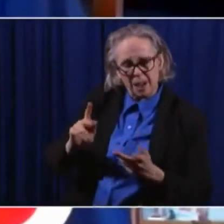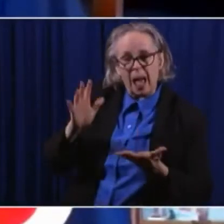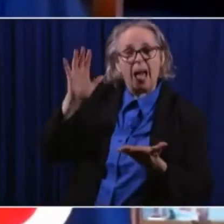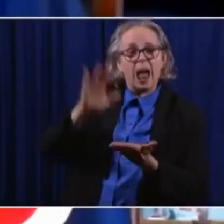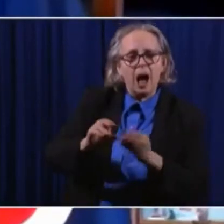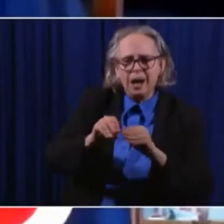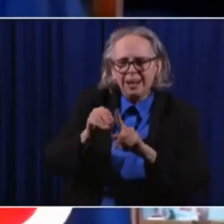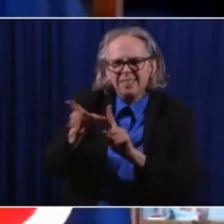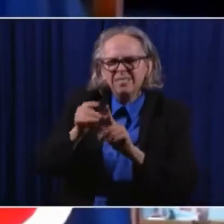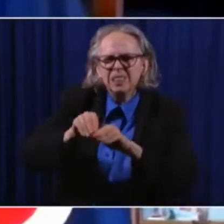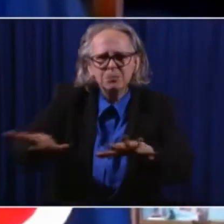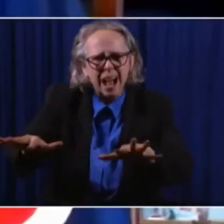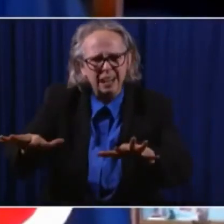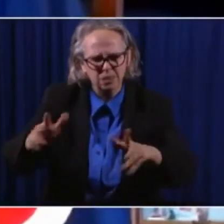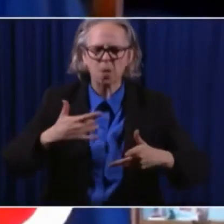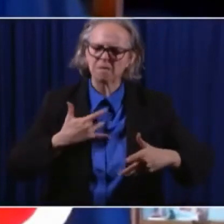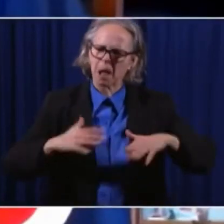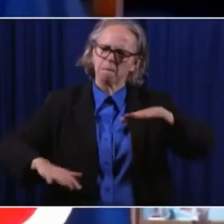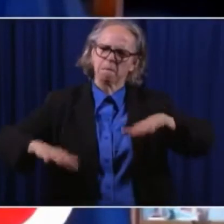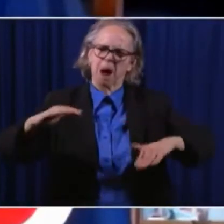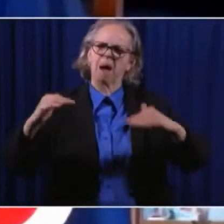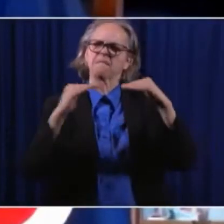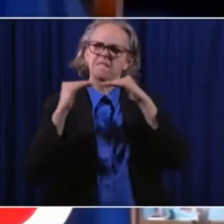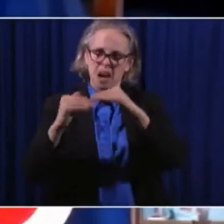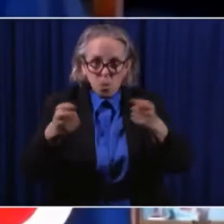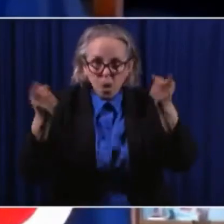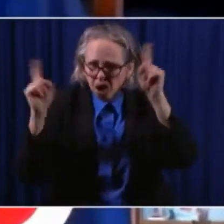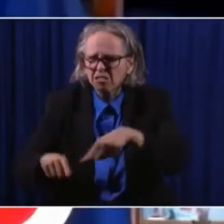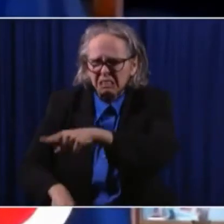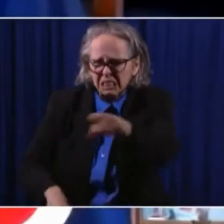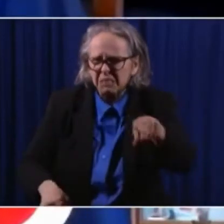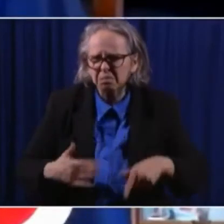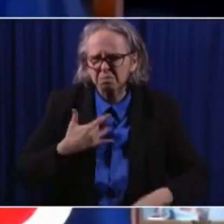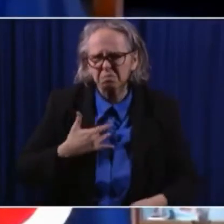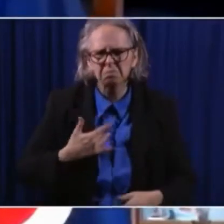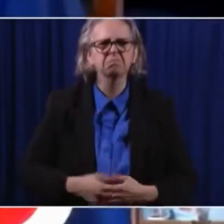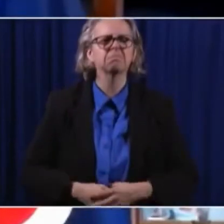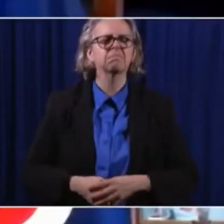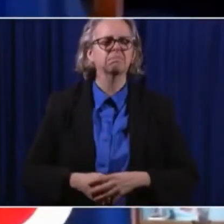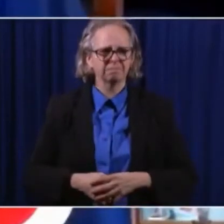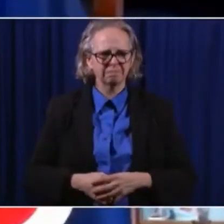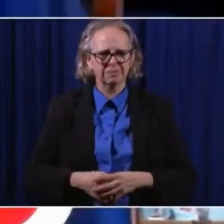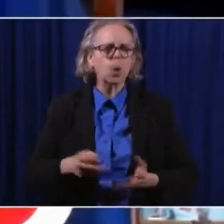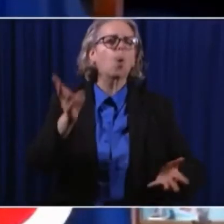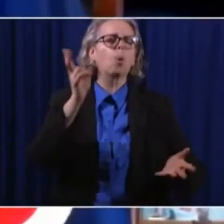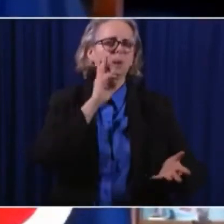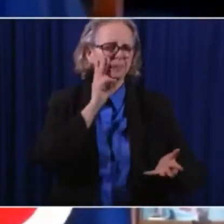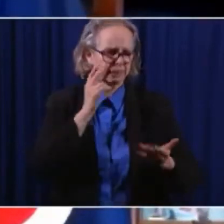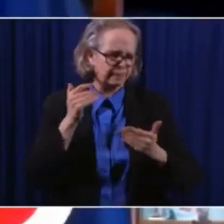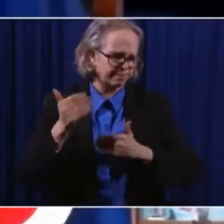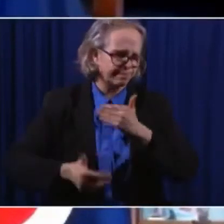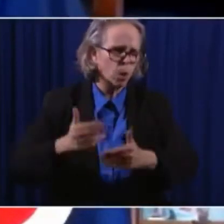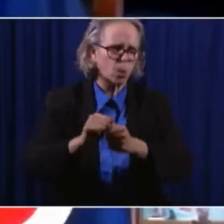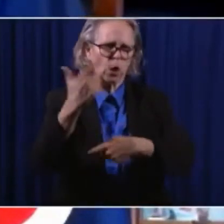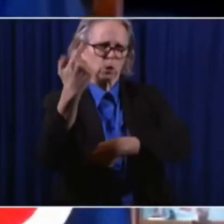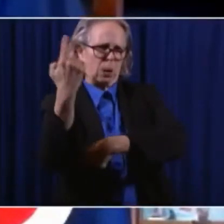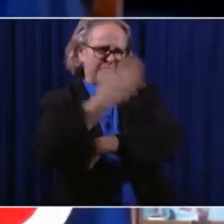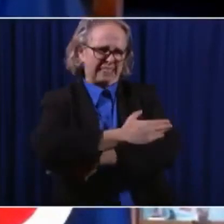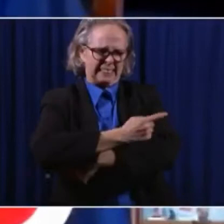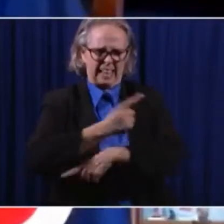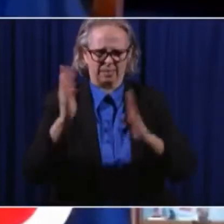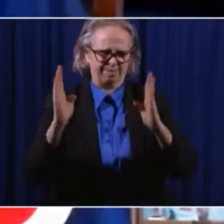the approach the governor outlined today would be the best way to go. The virus spreads when people get together. So for